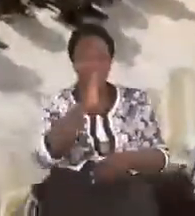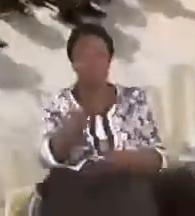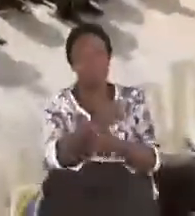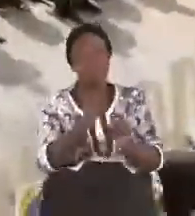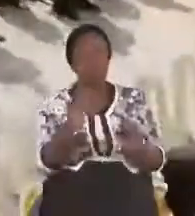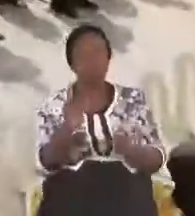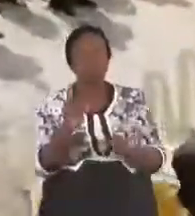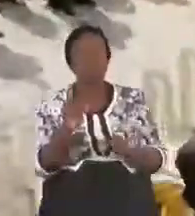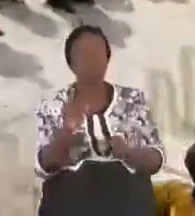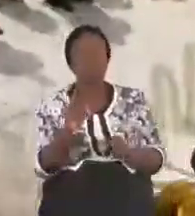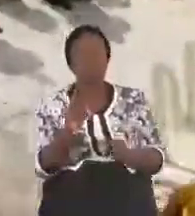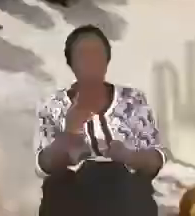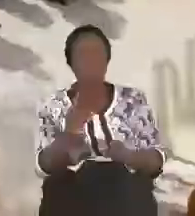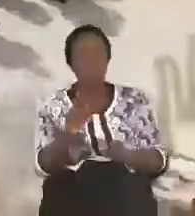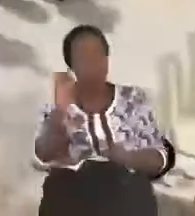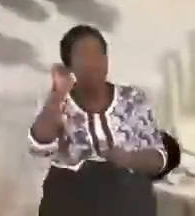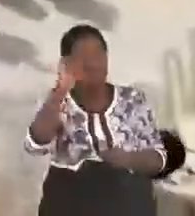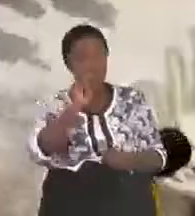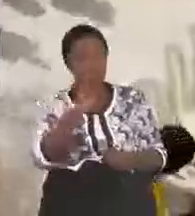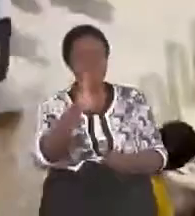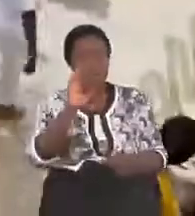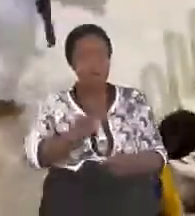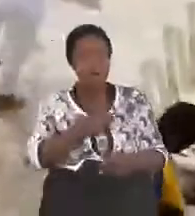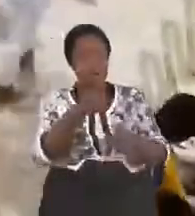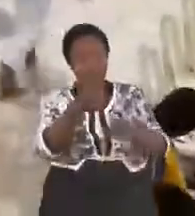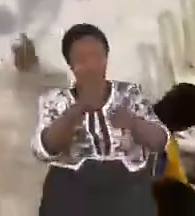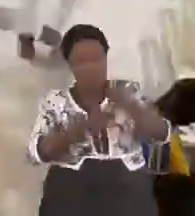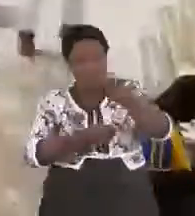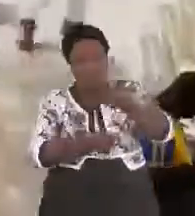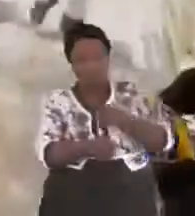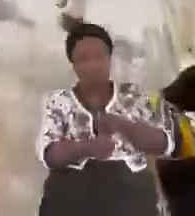It's a substitute. Sinless,